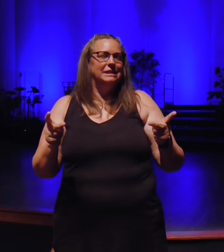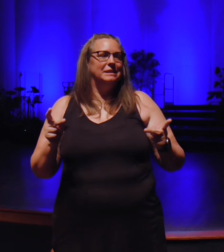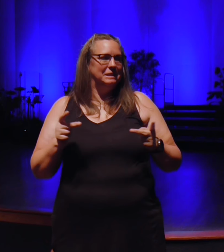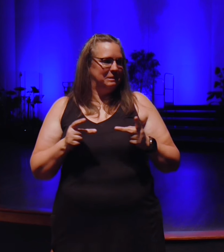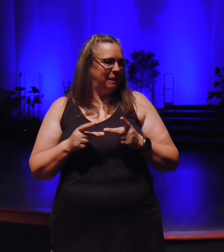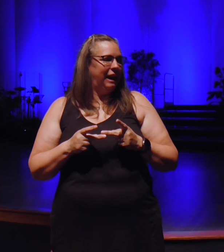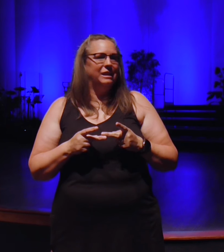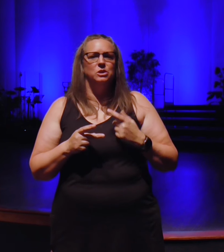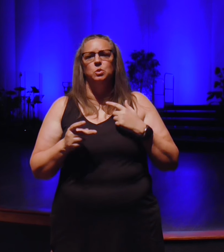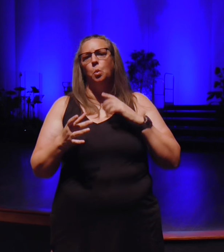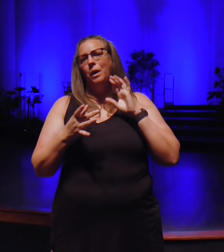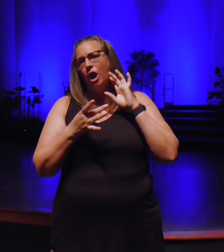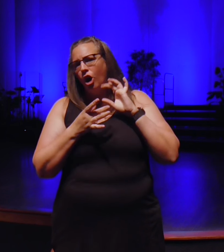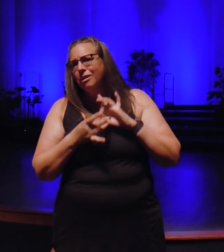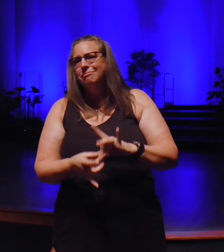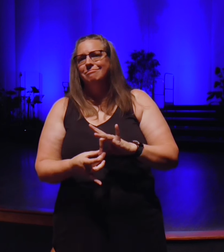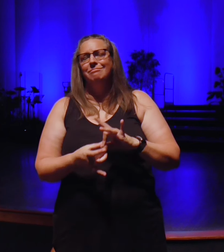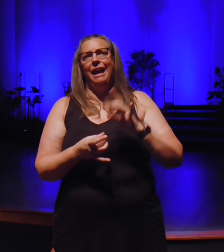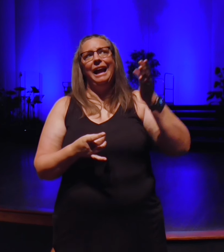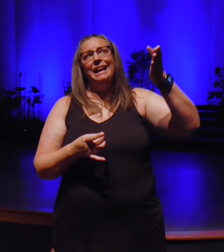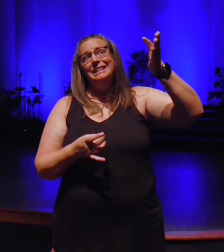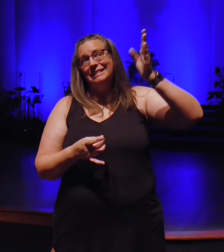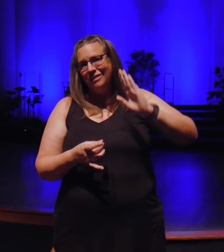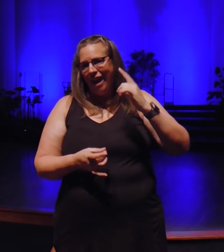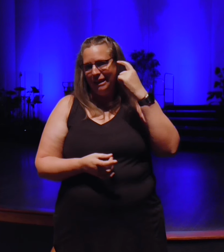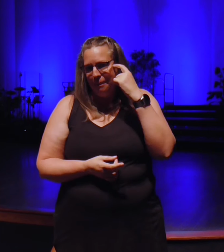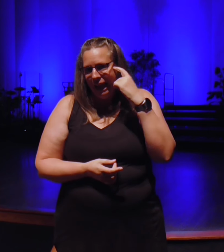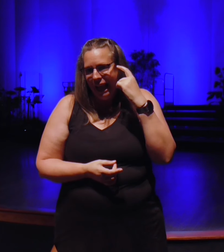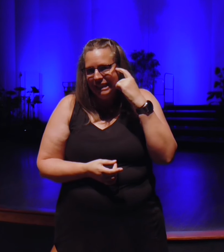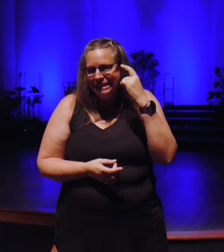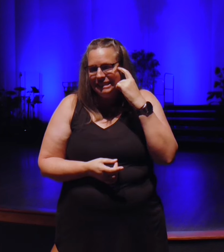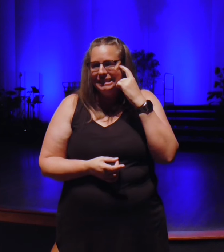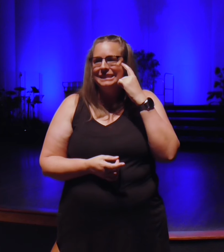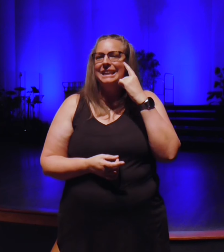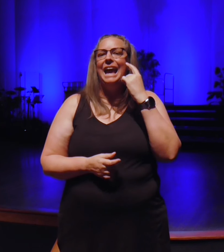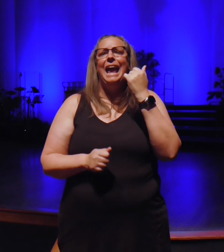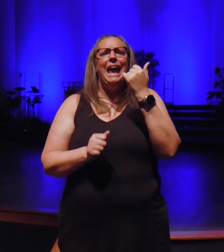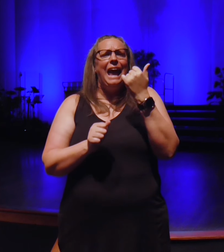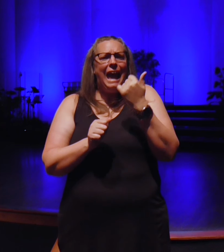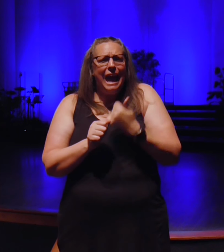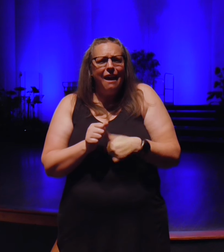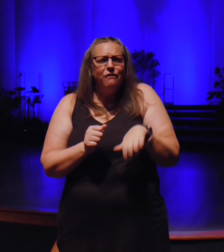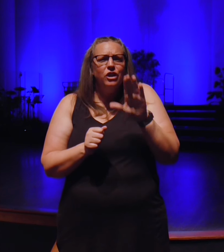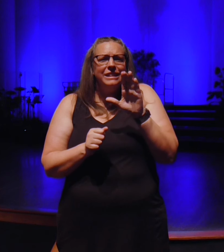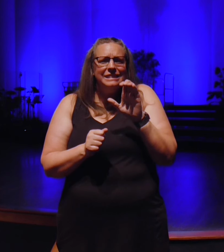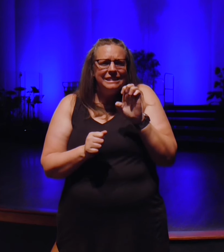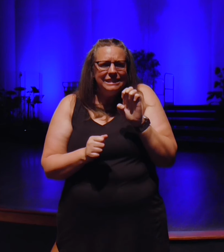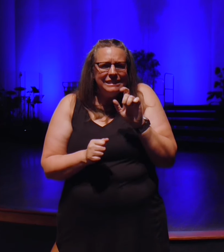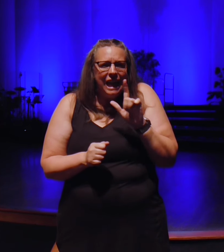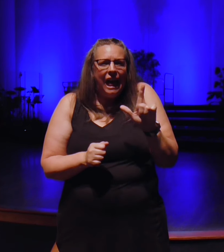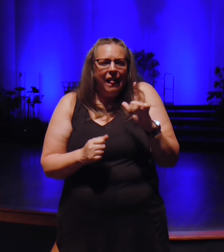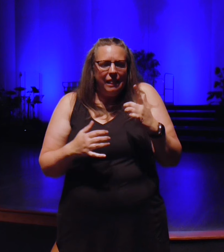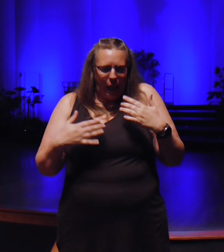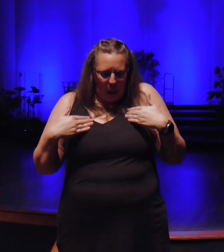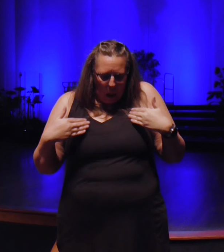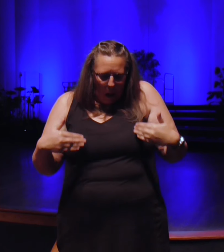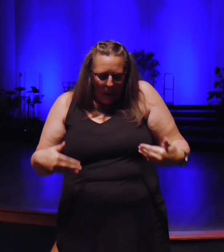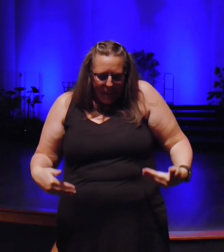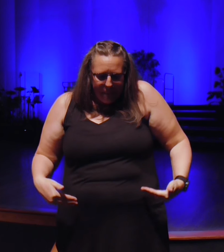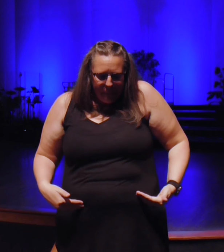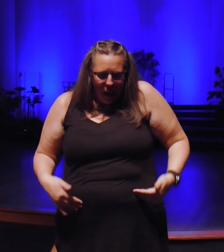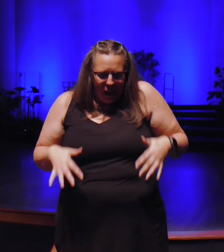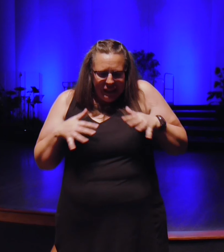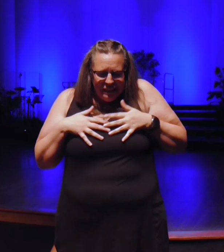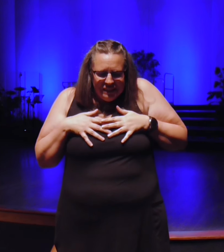are connected with that divine mind, letting every cell in our body vibrate at its